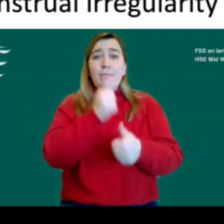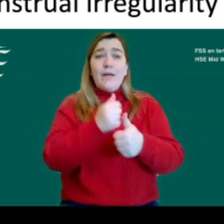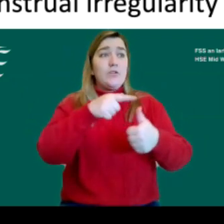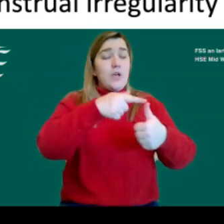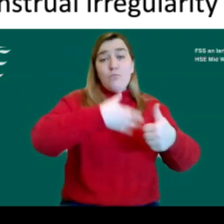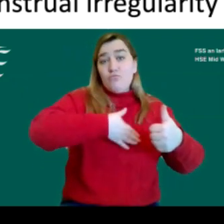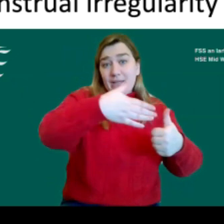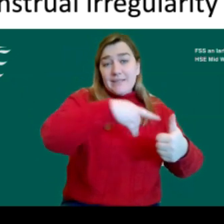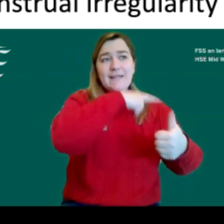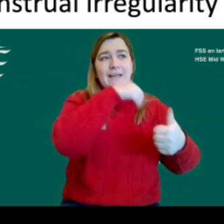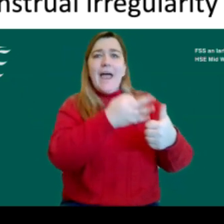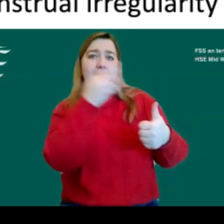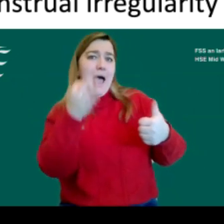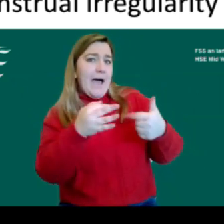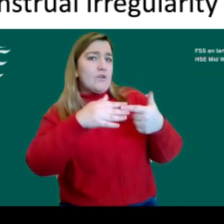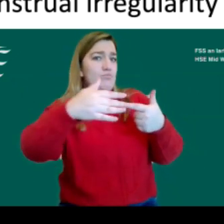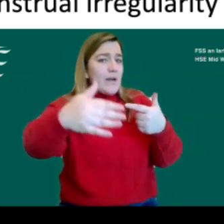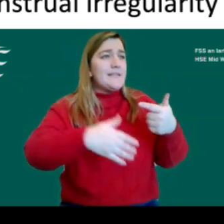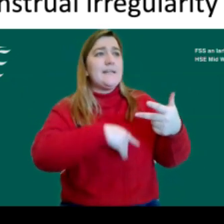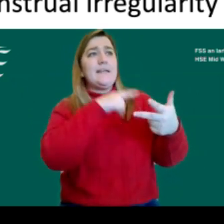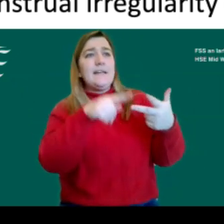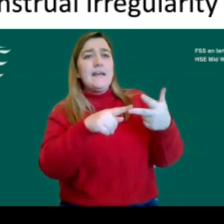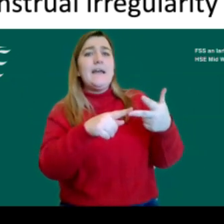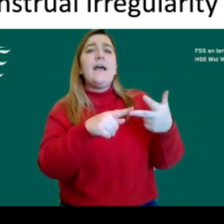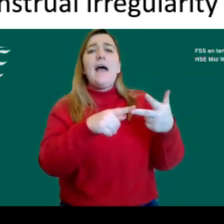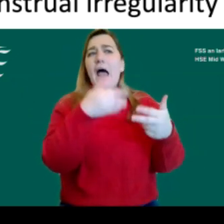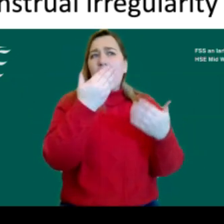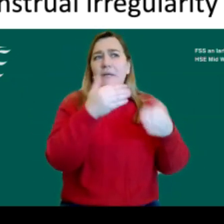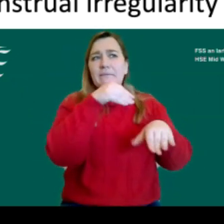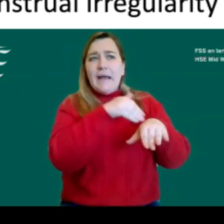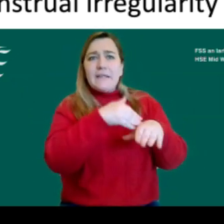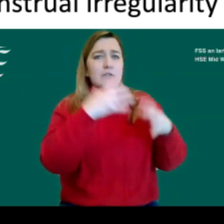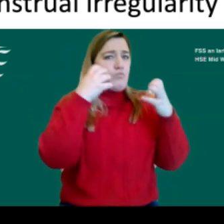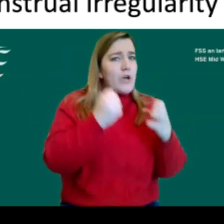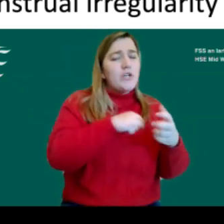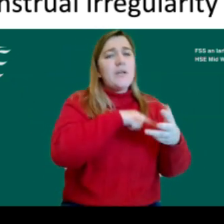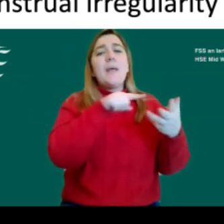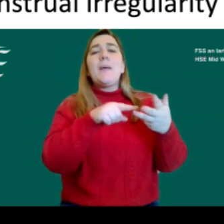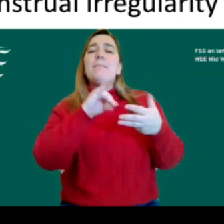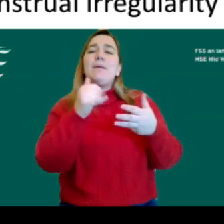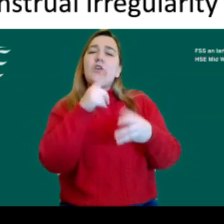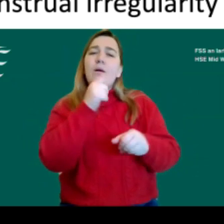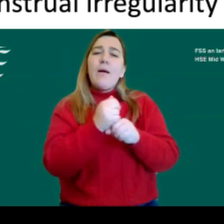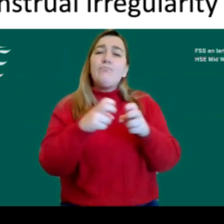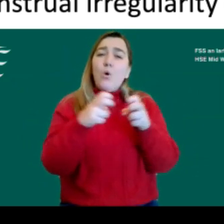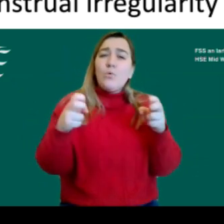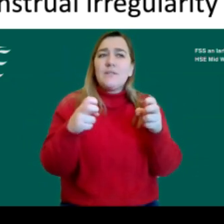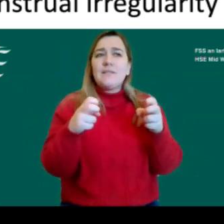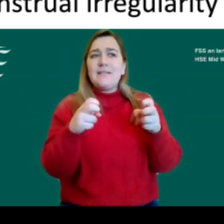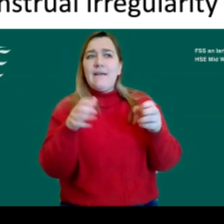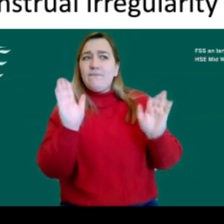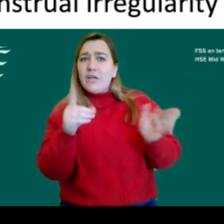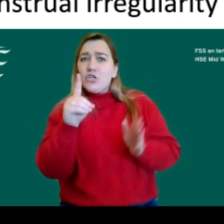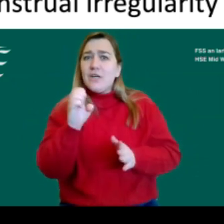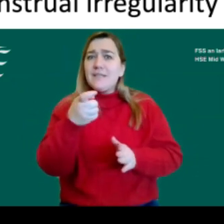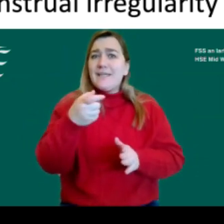and maybe think about DEXA scans to see how dense your bones are. They're going to look at your previous tolerances or intolerances of progesterones and maybe the injection or the